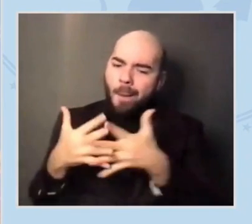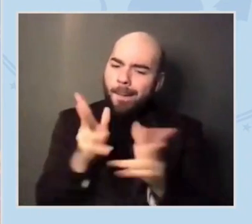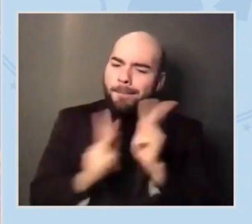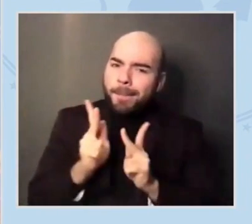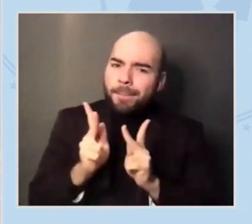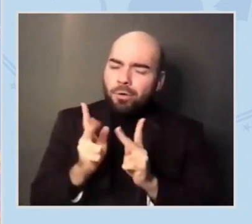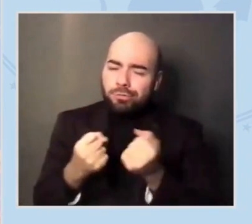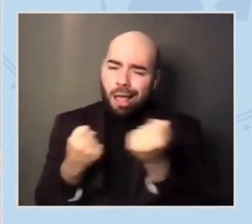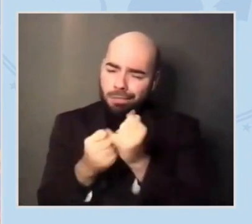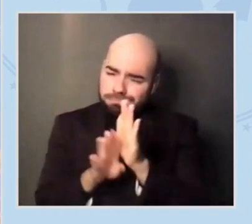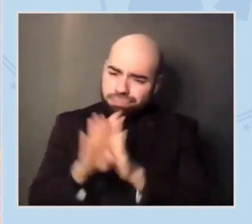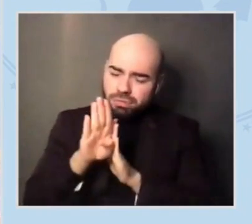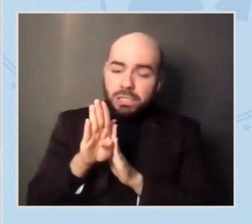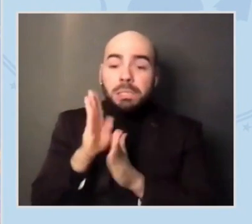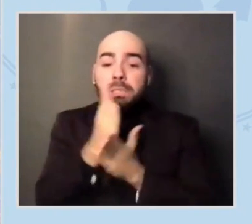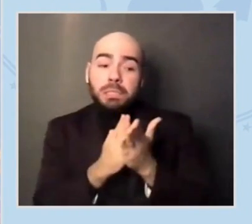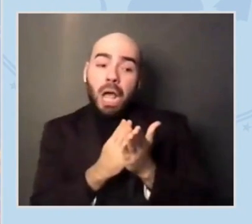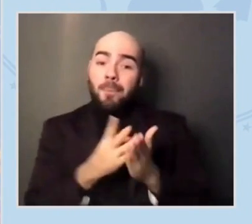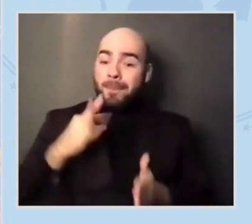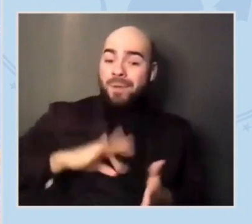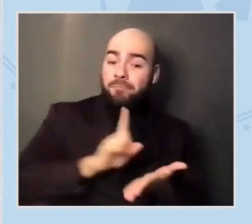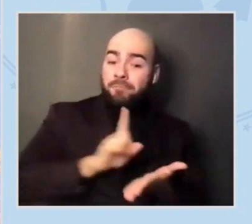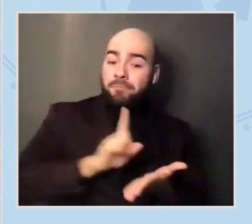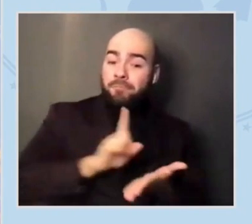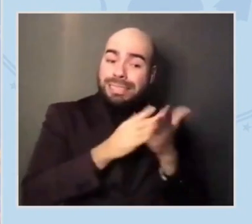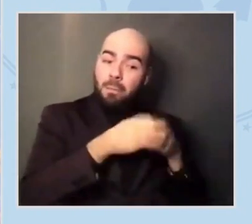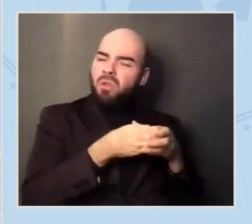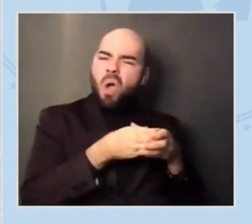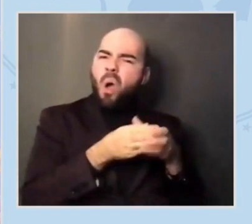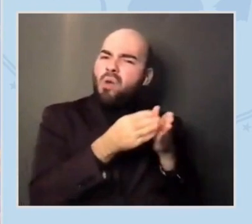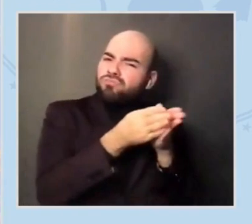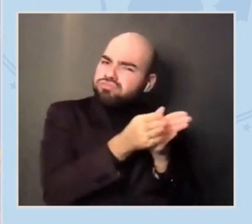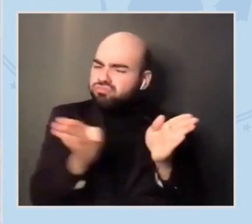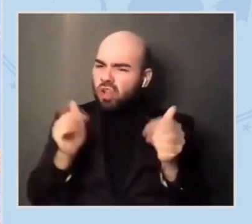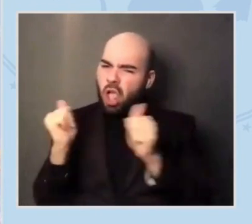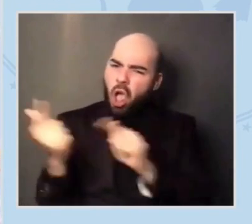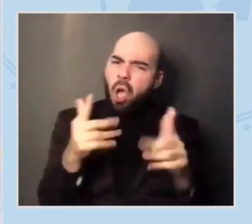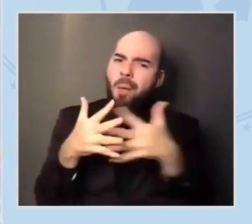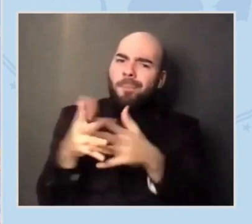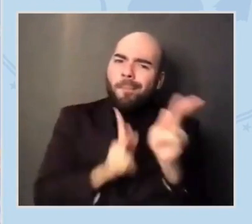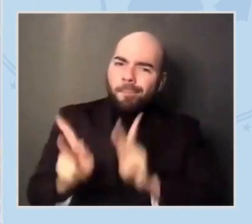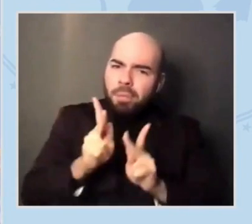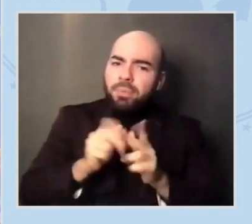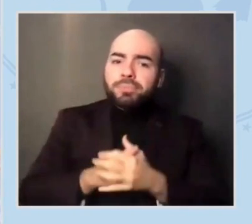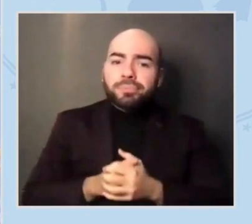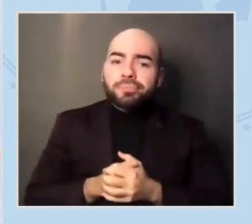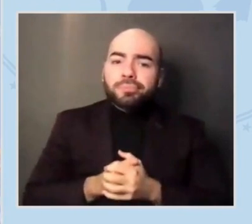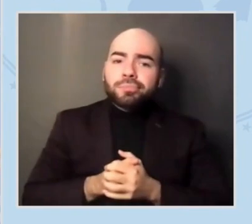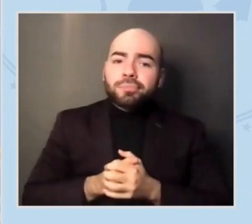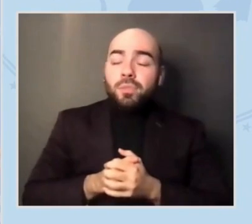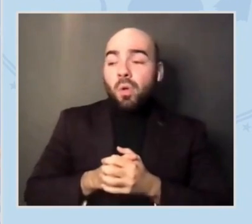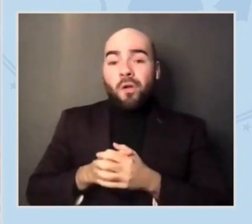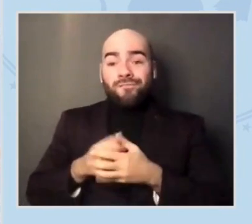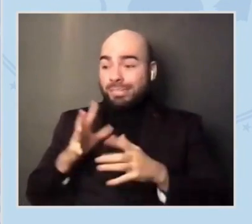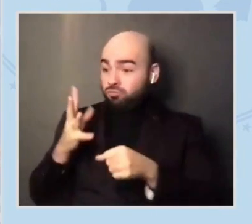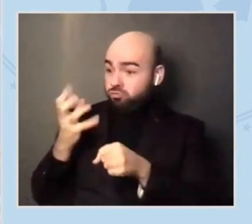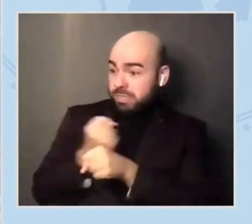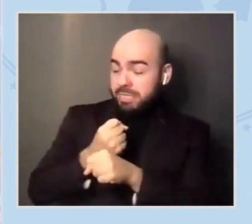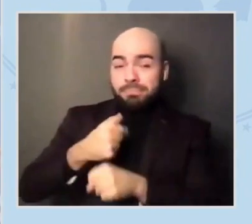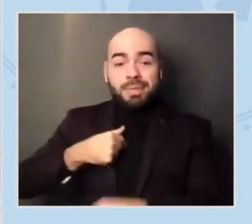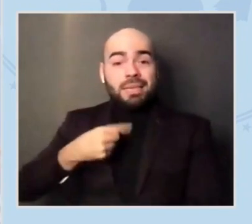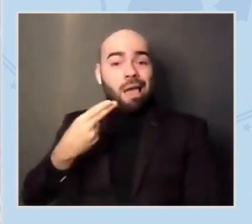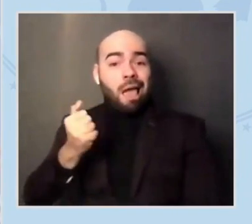together. You know, in the weeks since winning the election, Vice President Harris and I have covered meetings